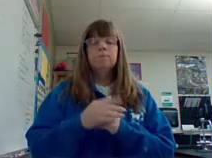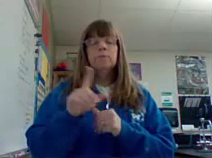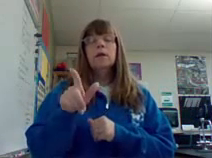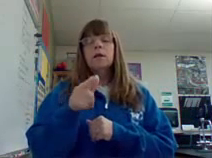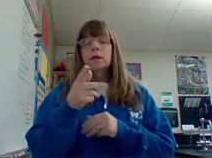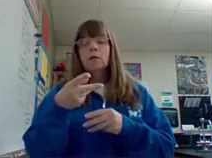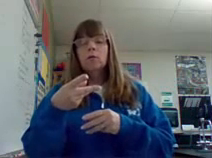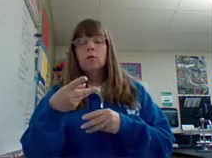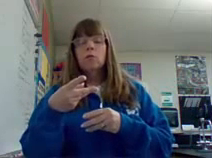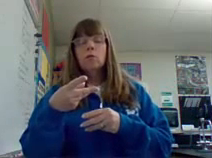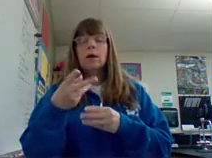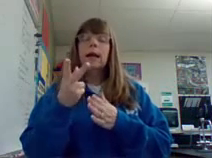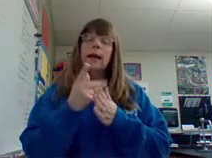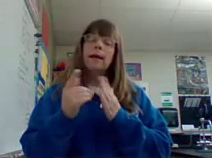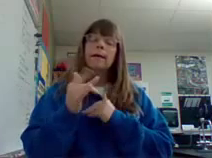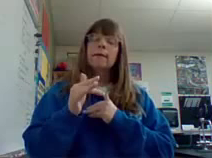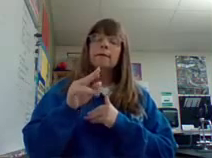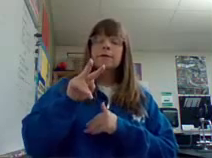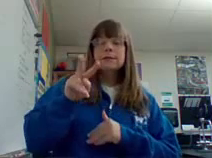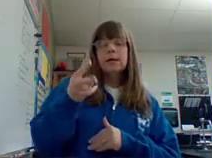of secondary succession.